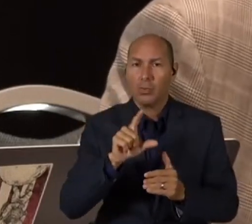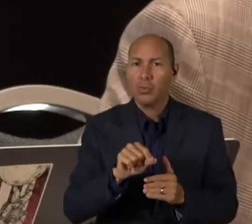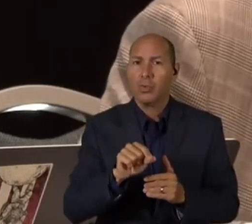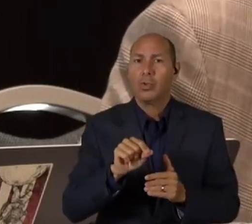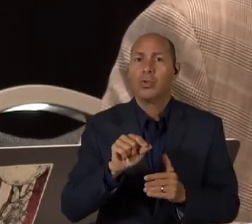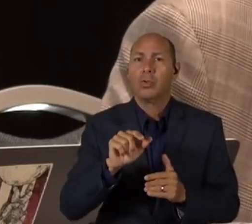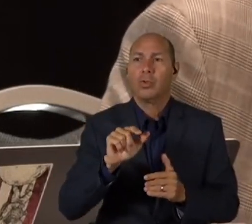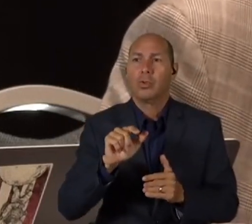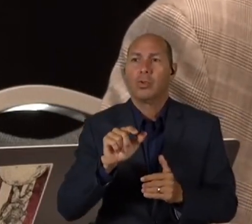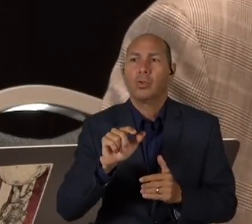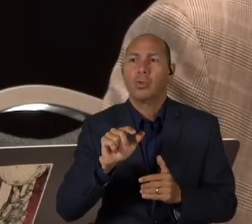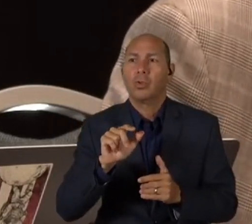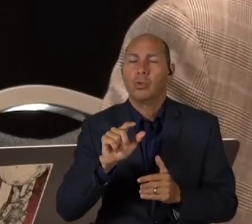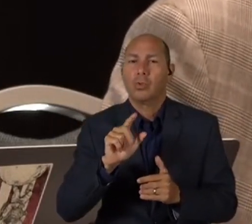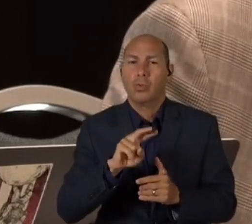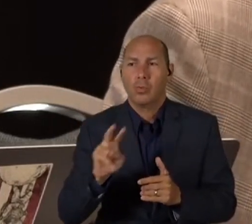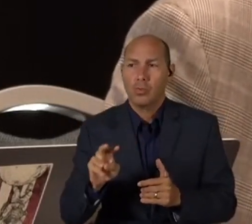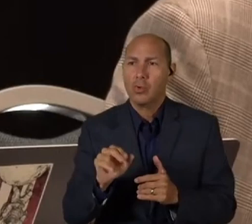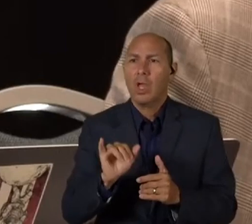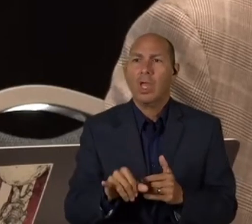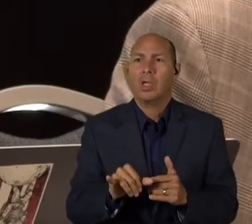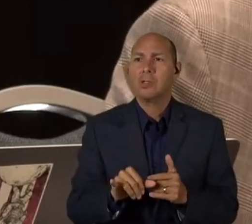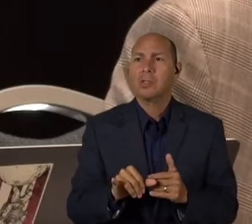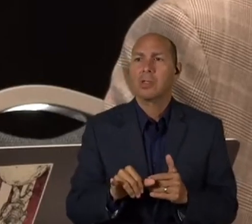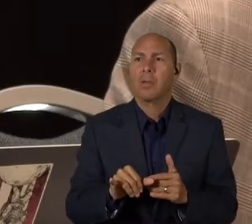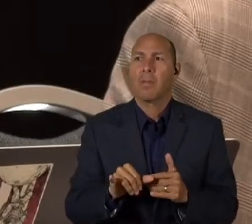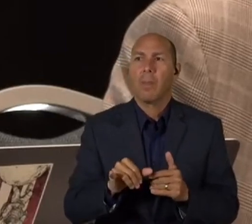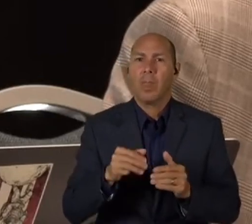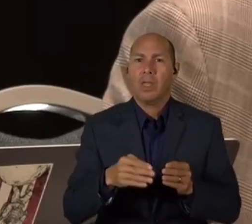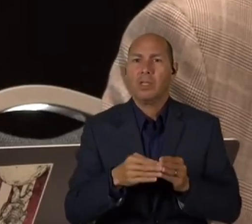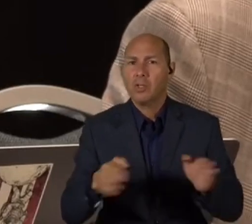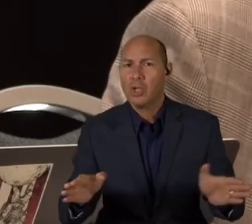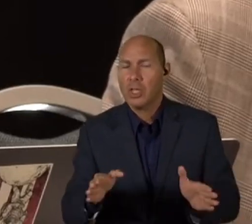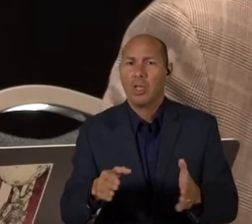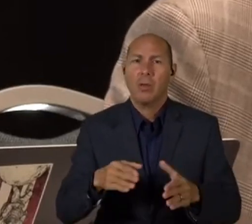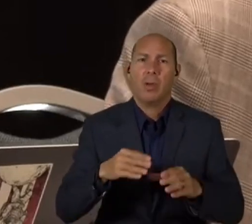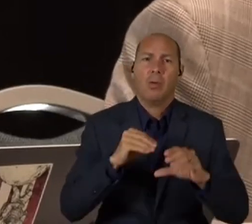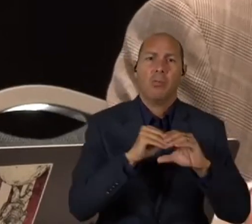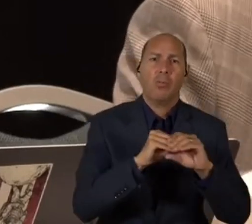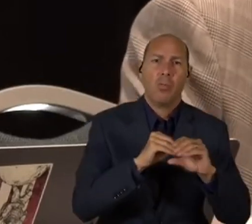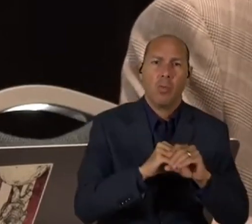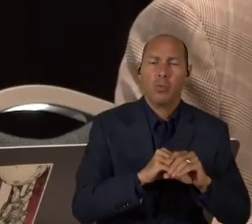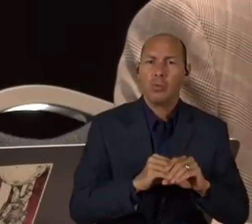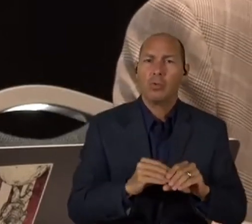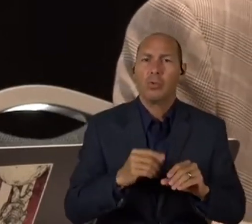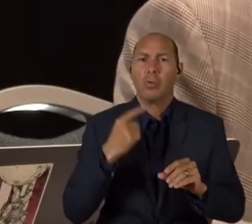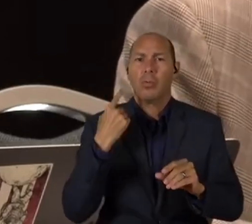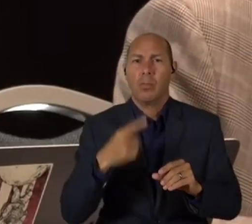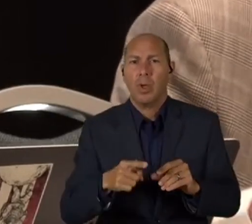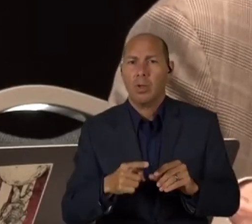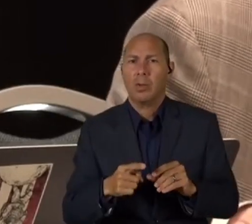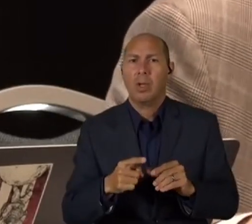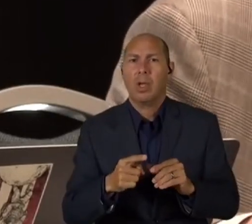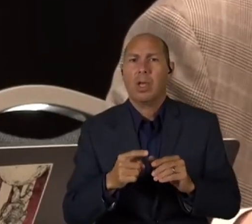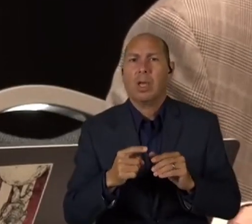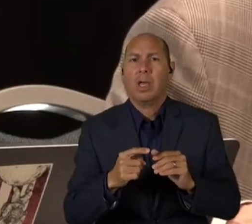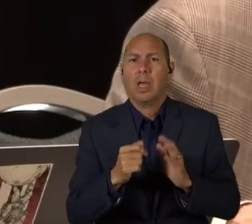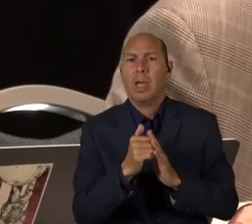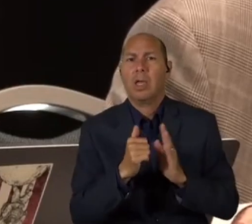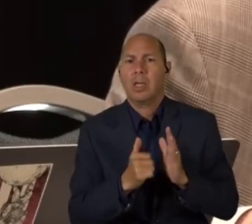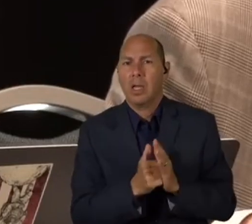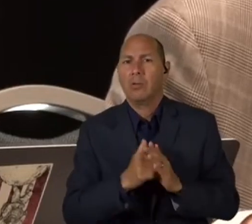a $3.3 billion deficiency in the general fund on a modified accrual basis, the accounting standard under